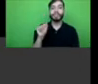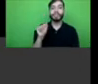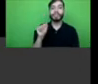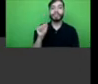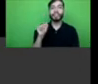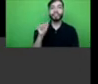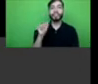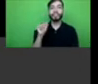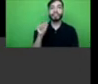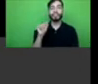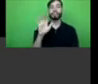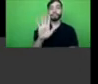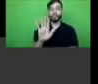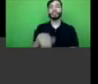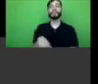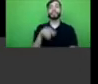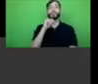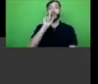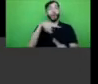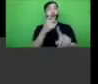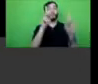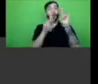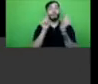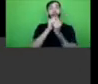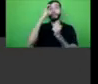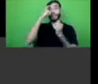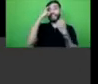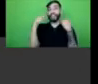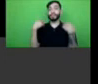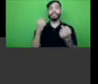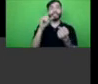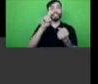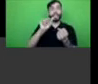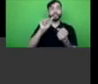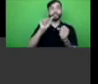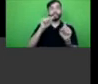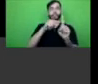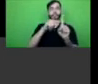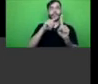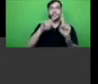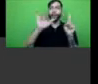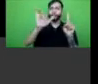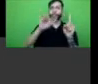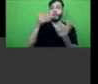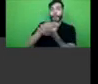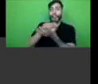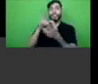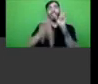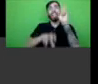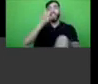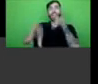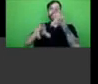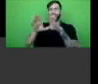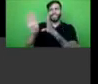not only people with mental health disabilities. So these funds should come back to the